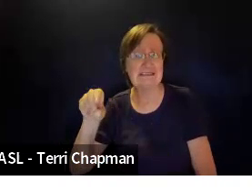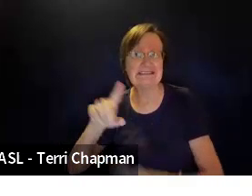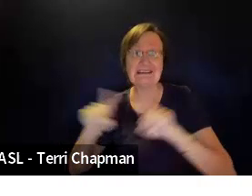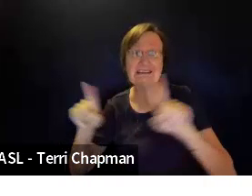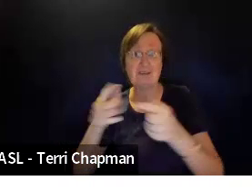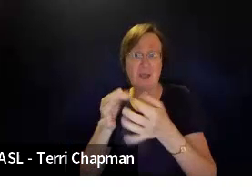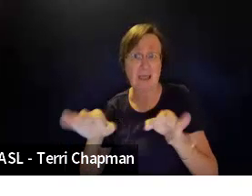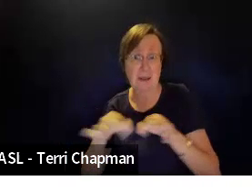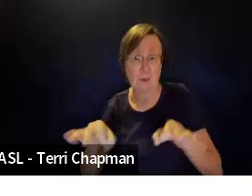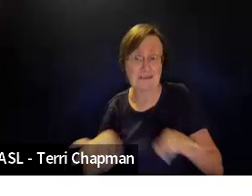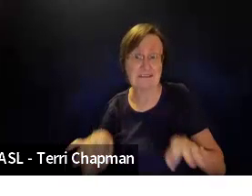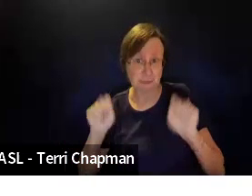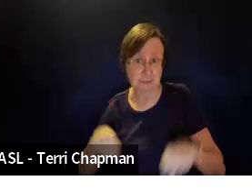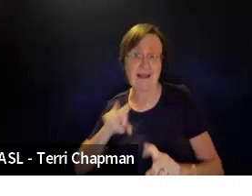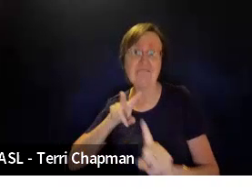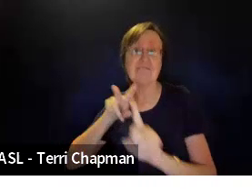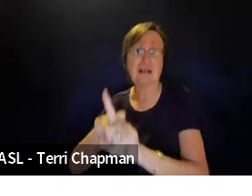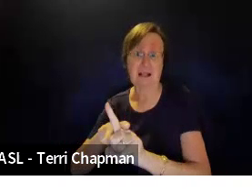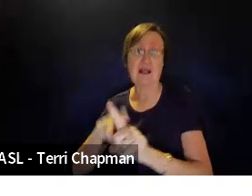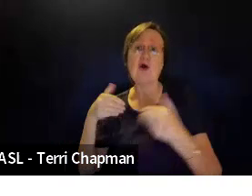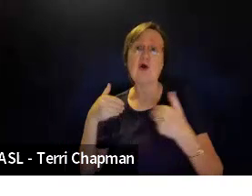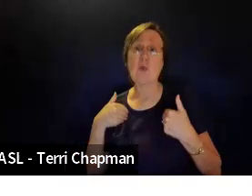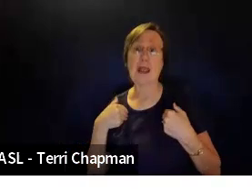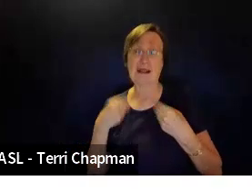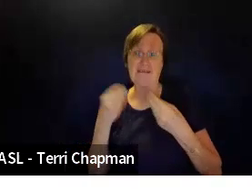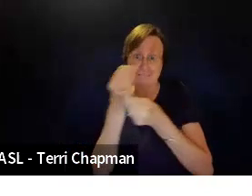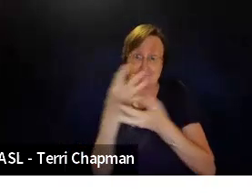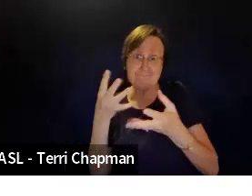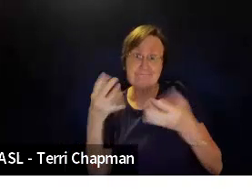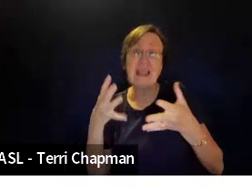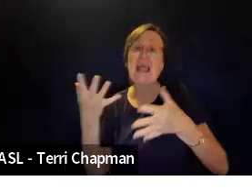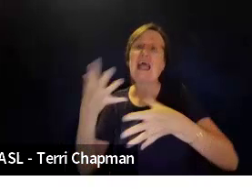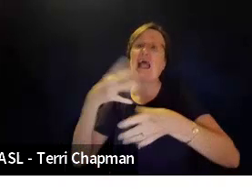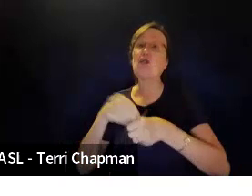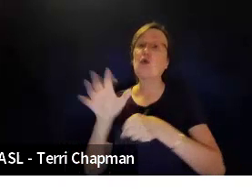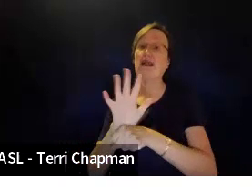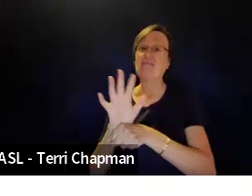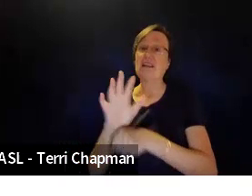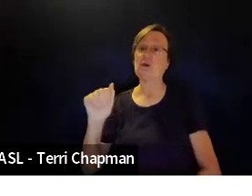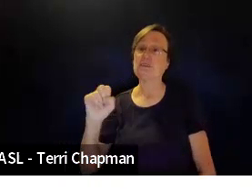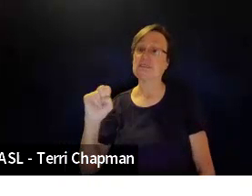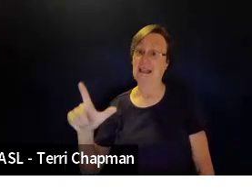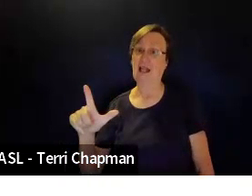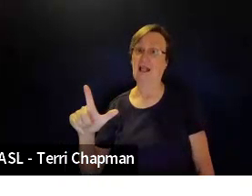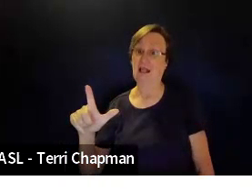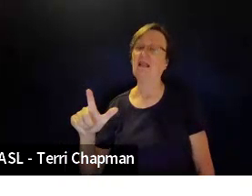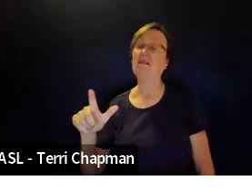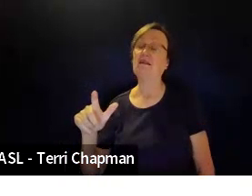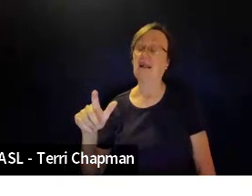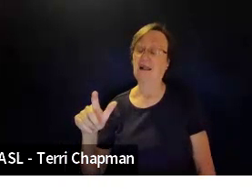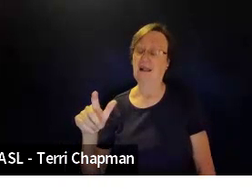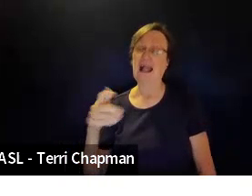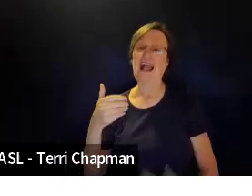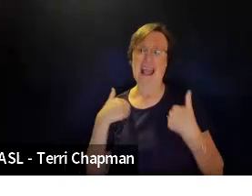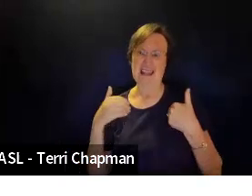We have materials, including videos in American Sign Language and other